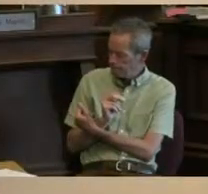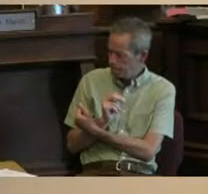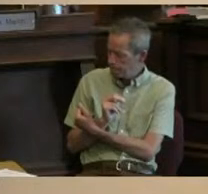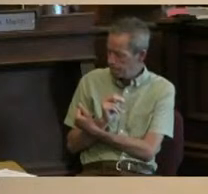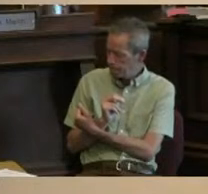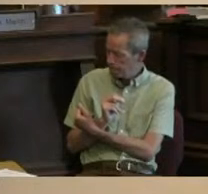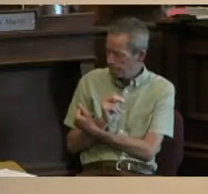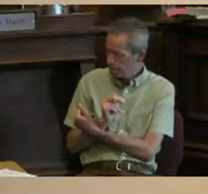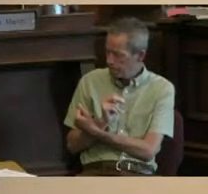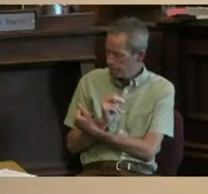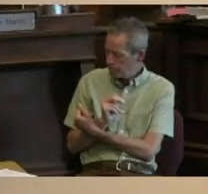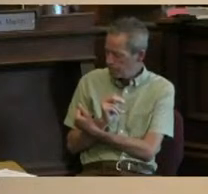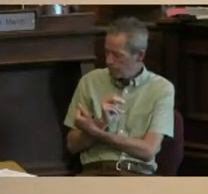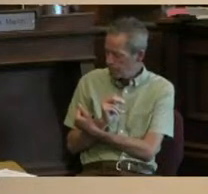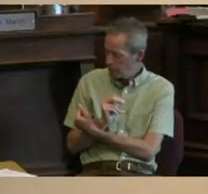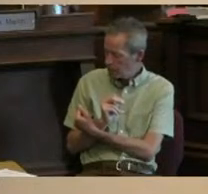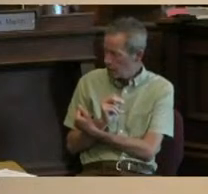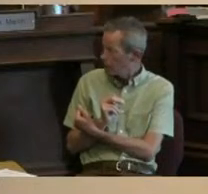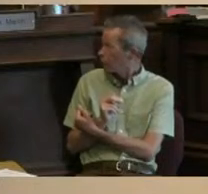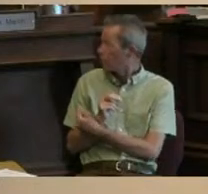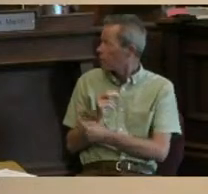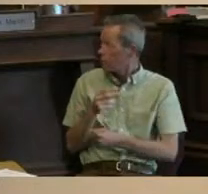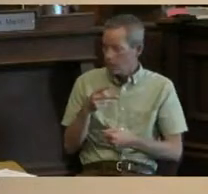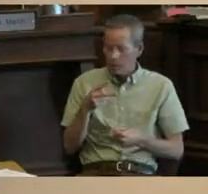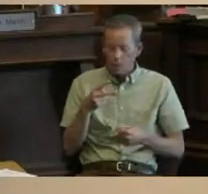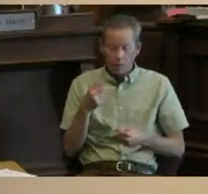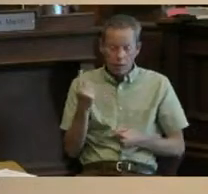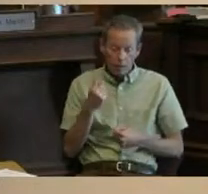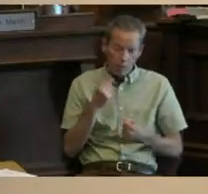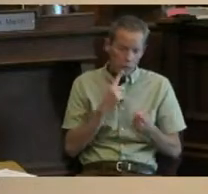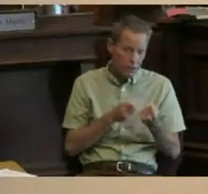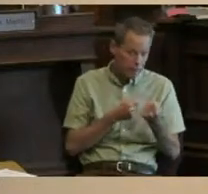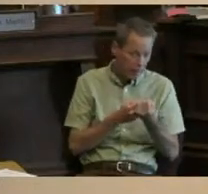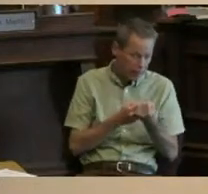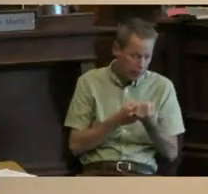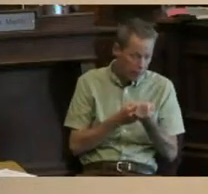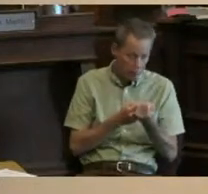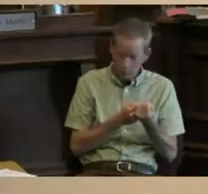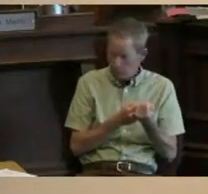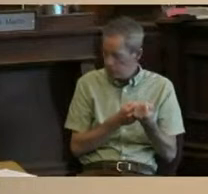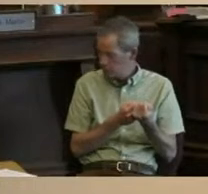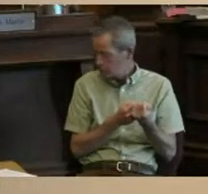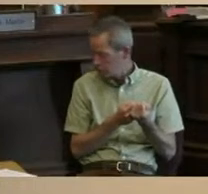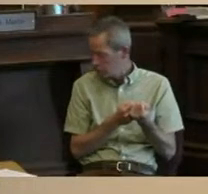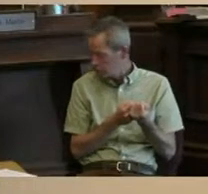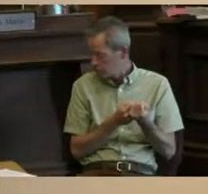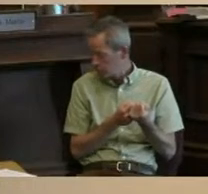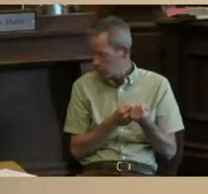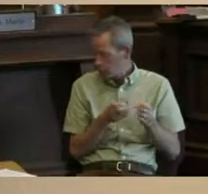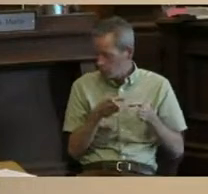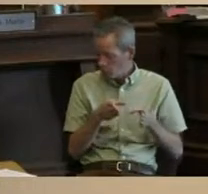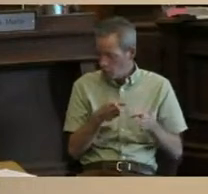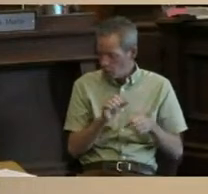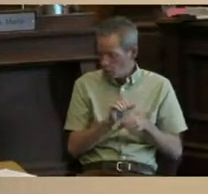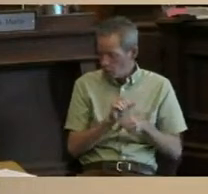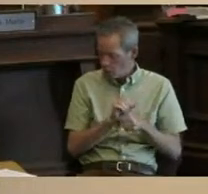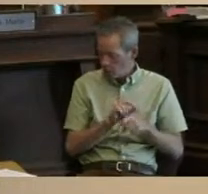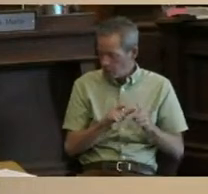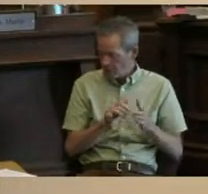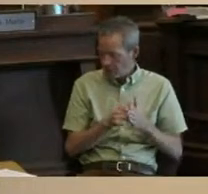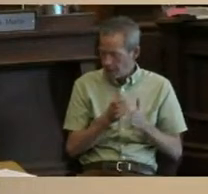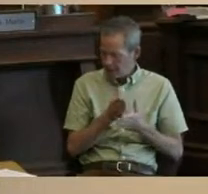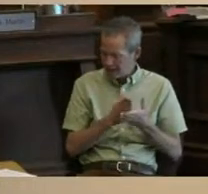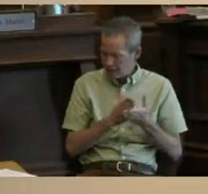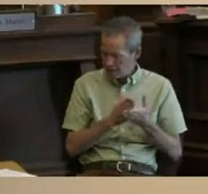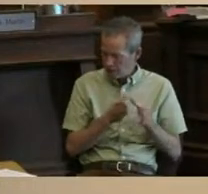Okay, so I'm of two minds of this. I'm always in favor of work and road work, but this section of